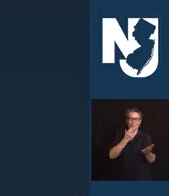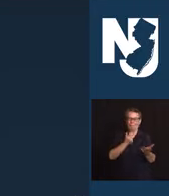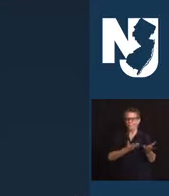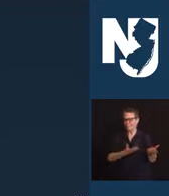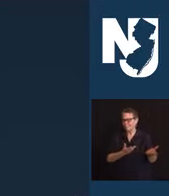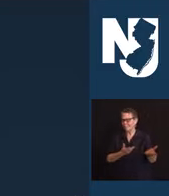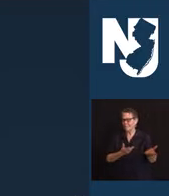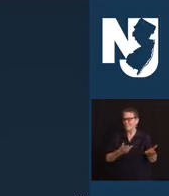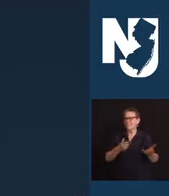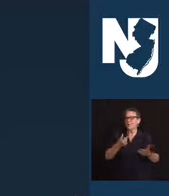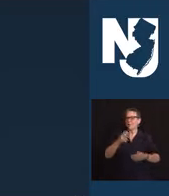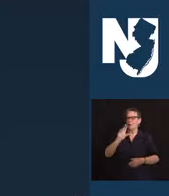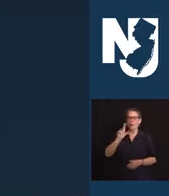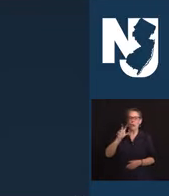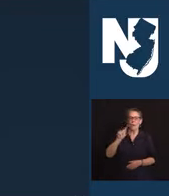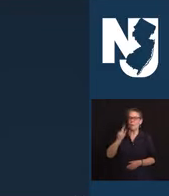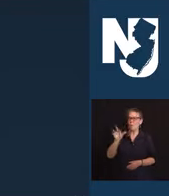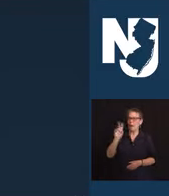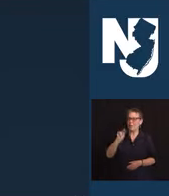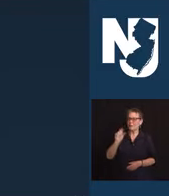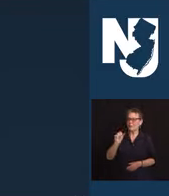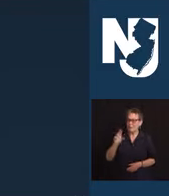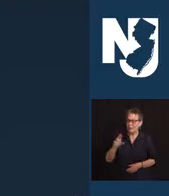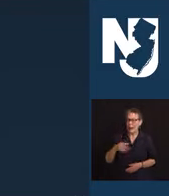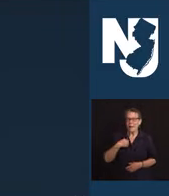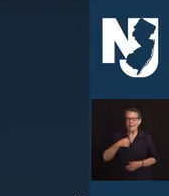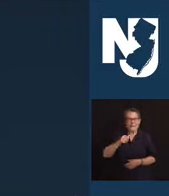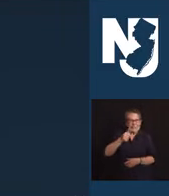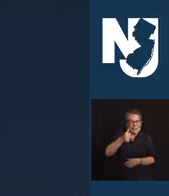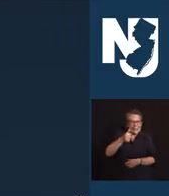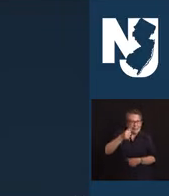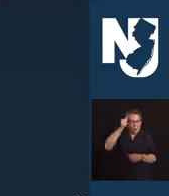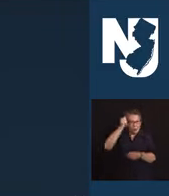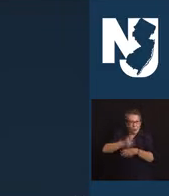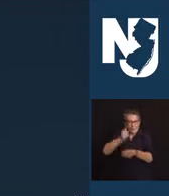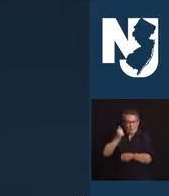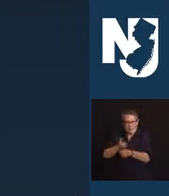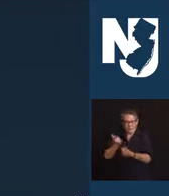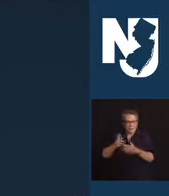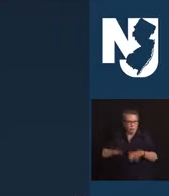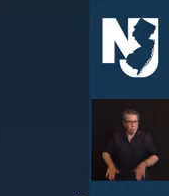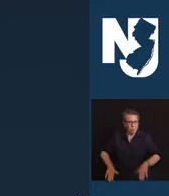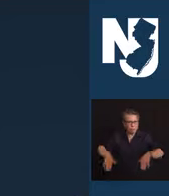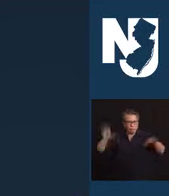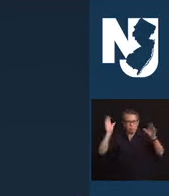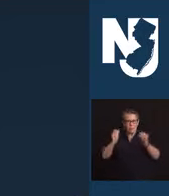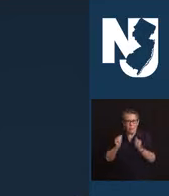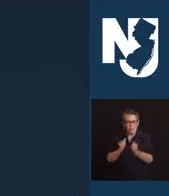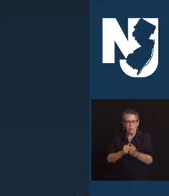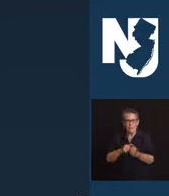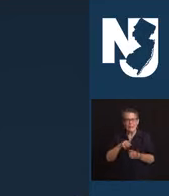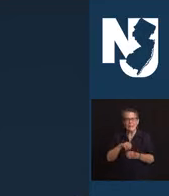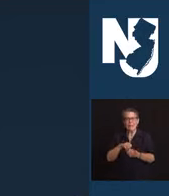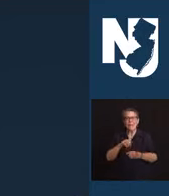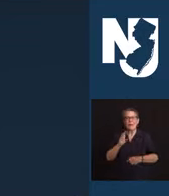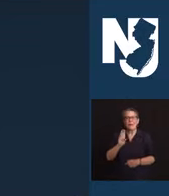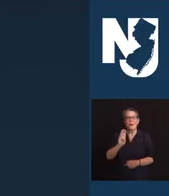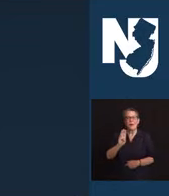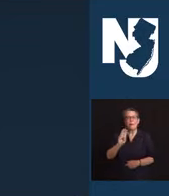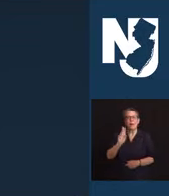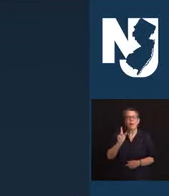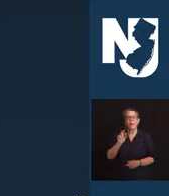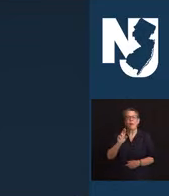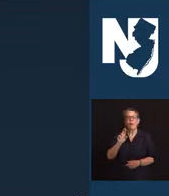of 11 children born and raised in Butler. After he and his wife Donna, also a Butler native, got married in April of '73, they settled